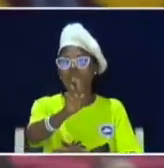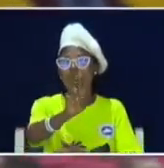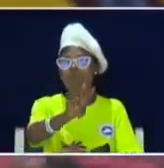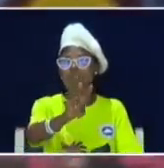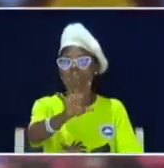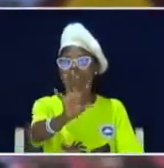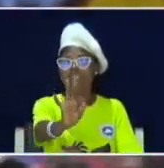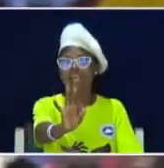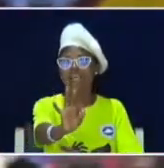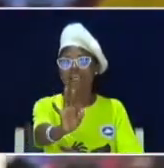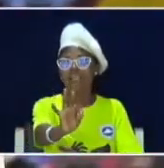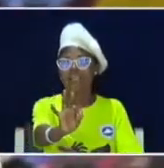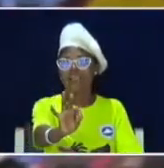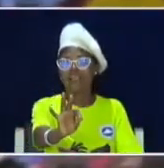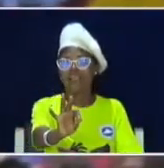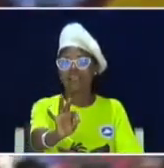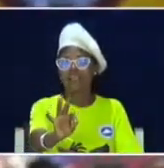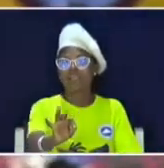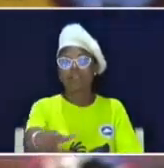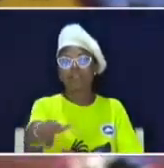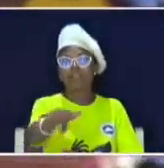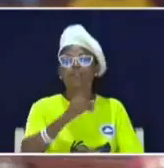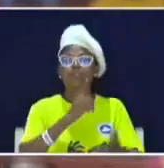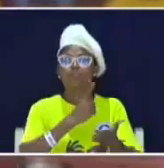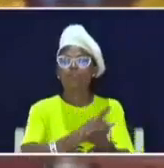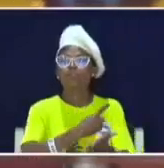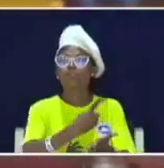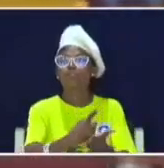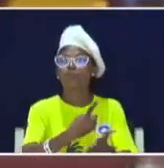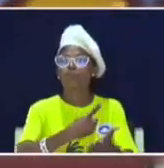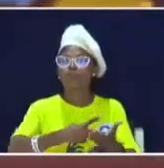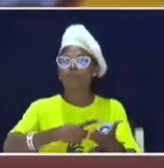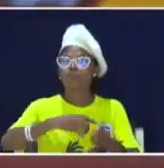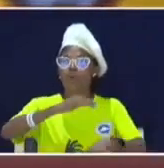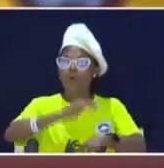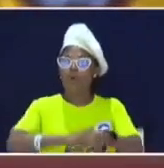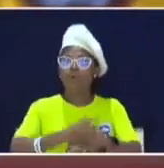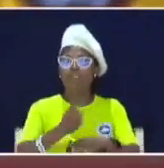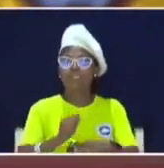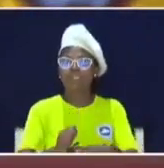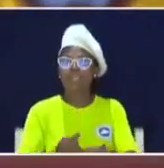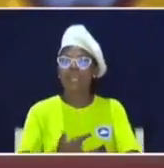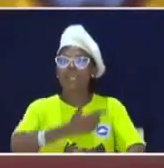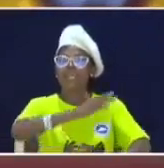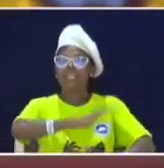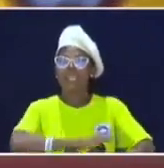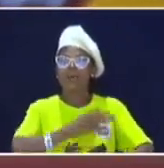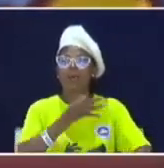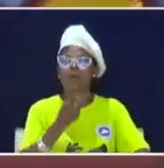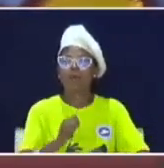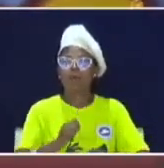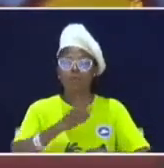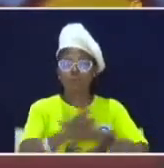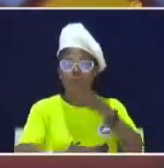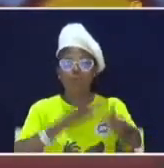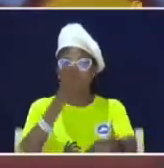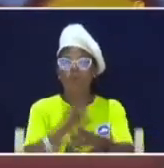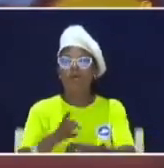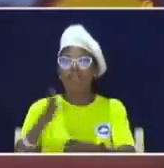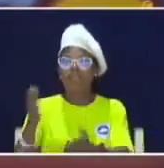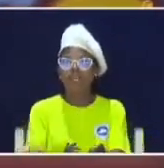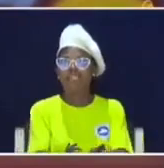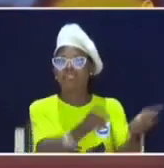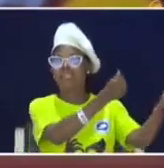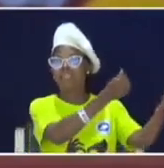verse 29 talks about the lamb of the world. Who is Jesus that taketh away the sins of the